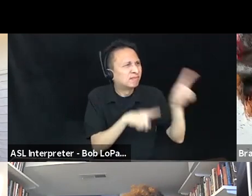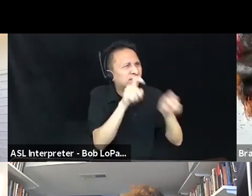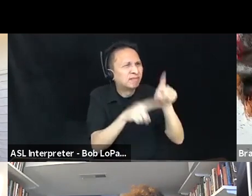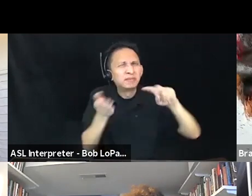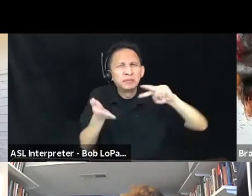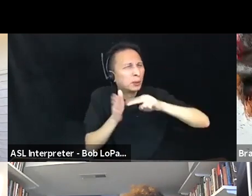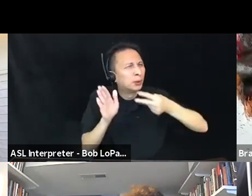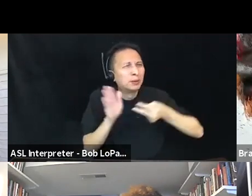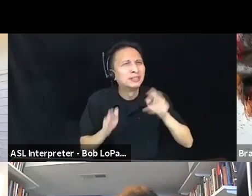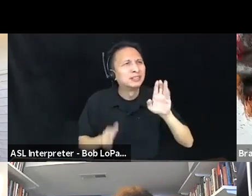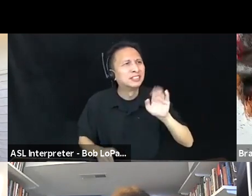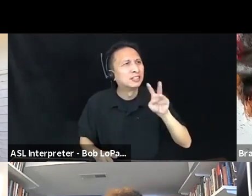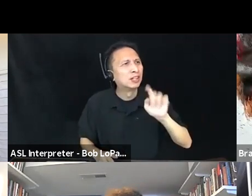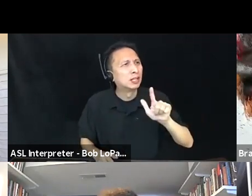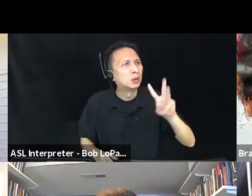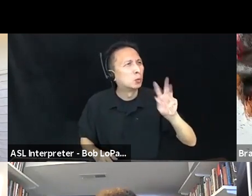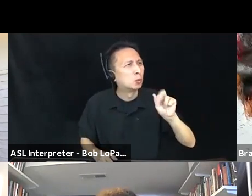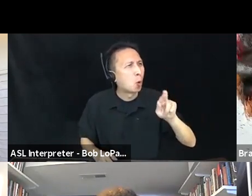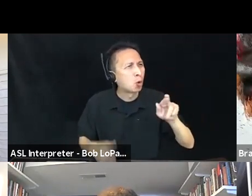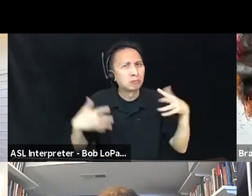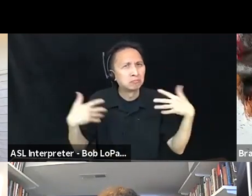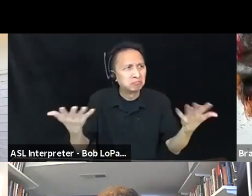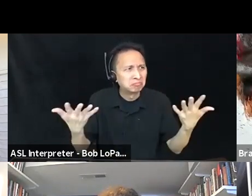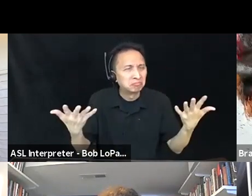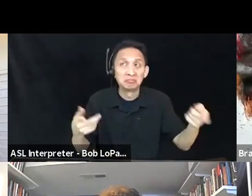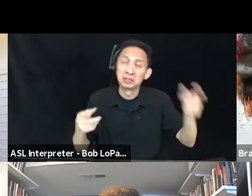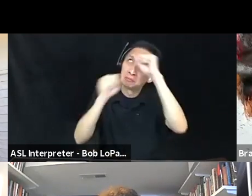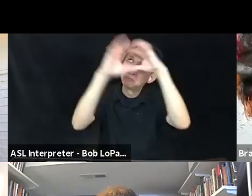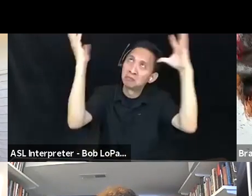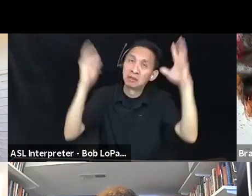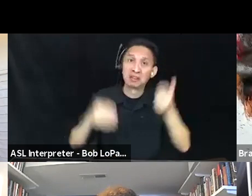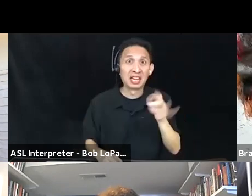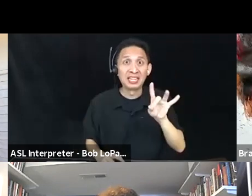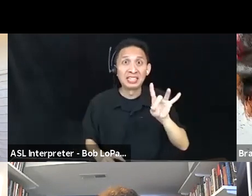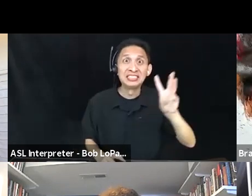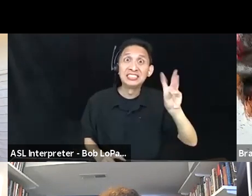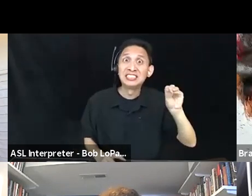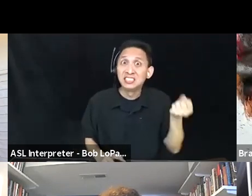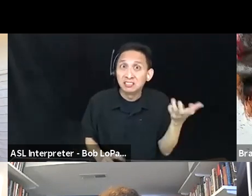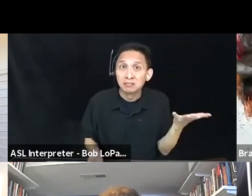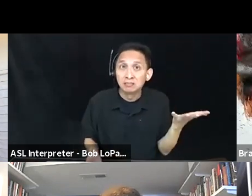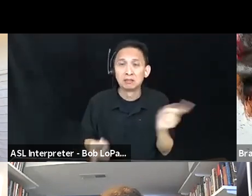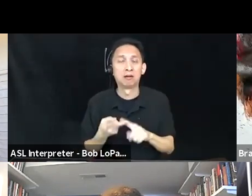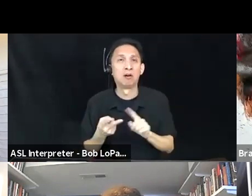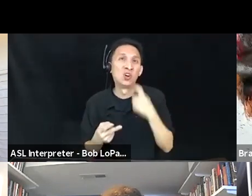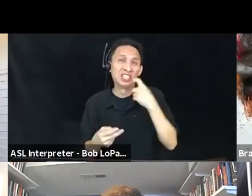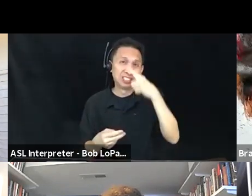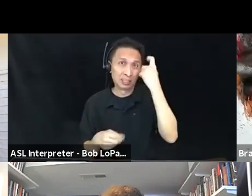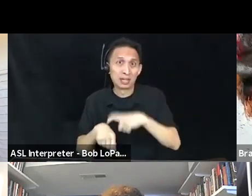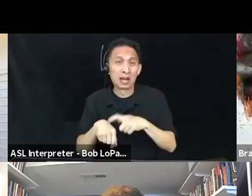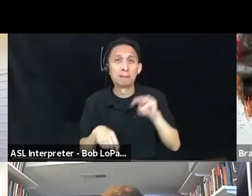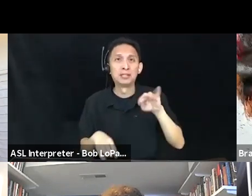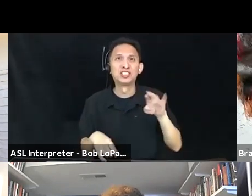about a civil war breaking out. Something like the 1860s, like the Michigan militia this